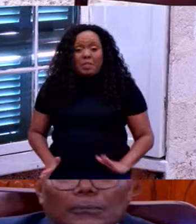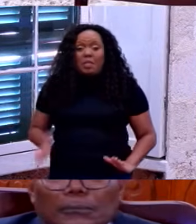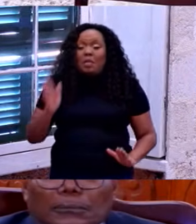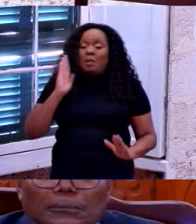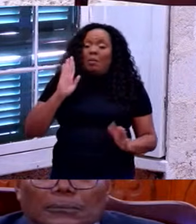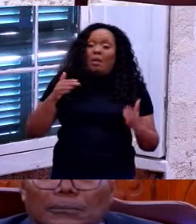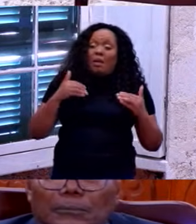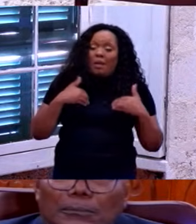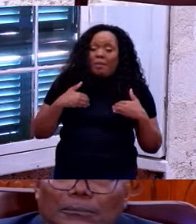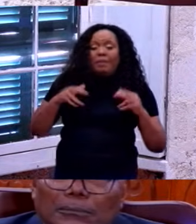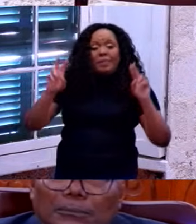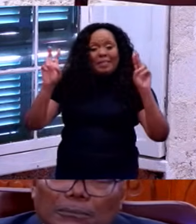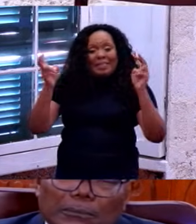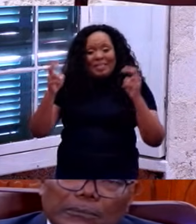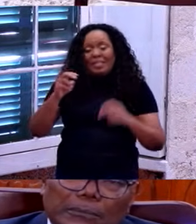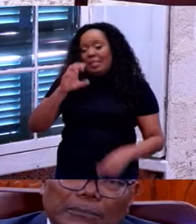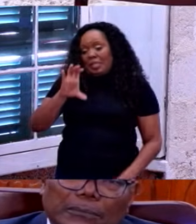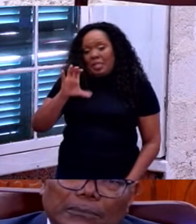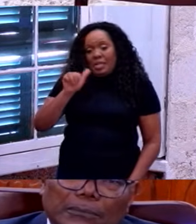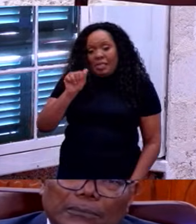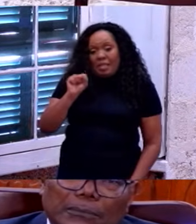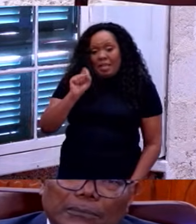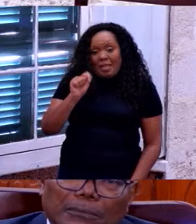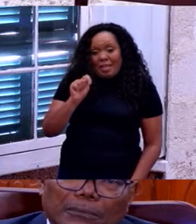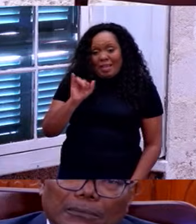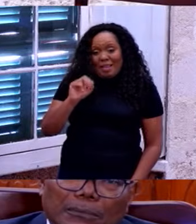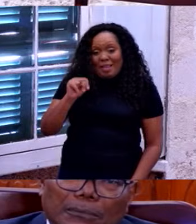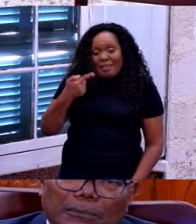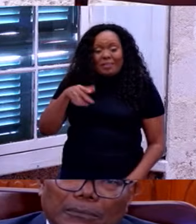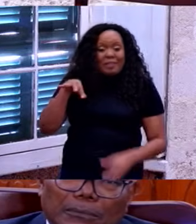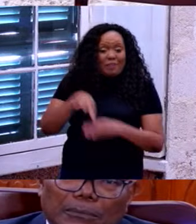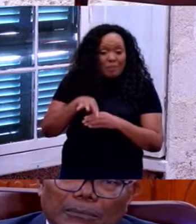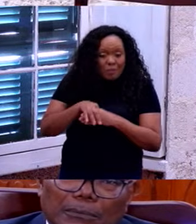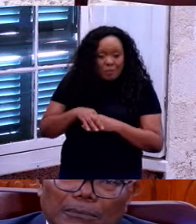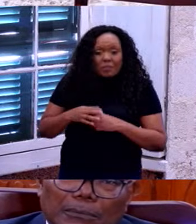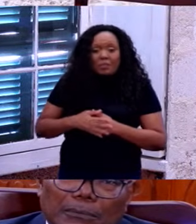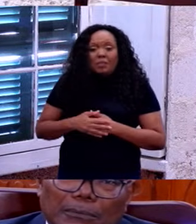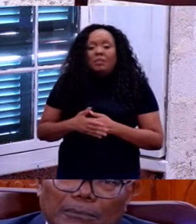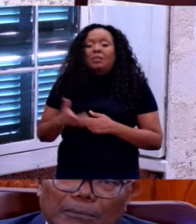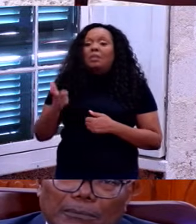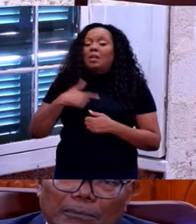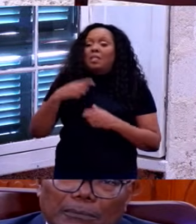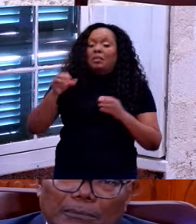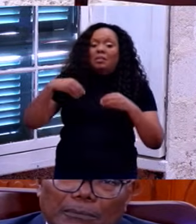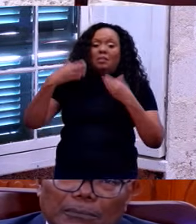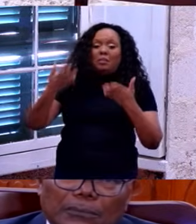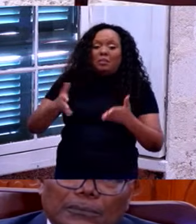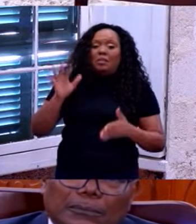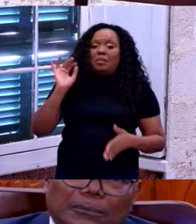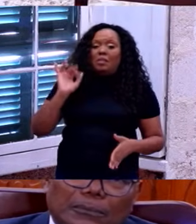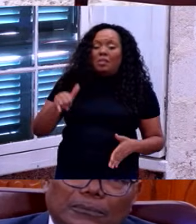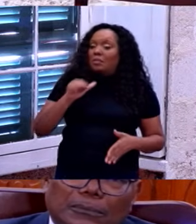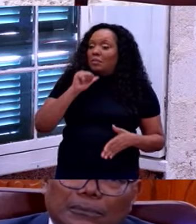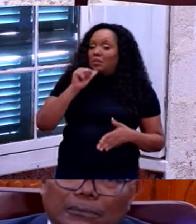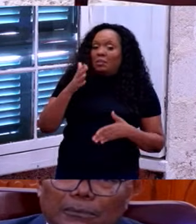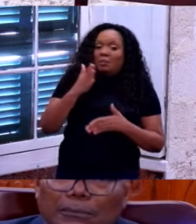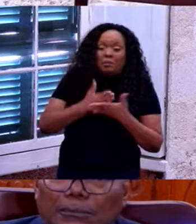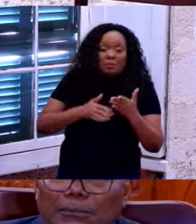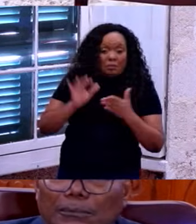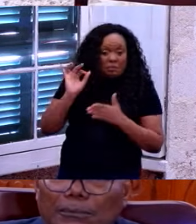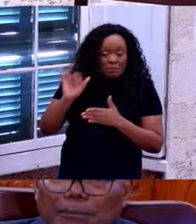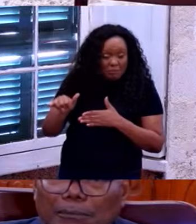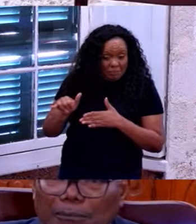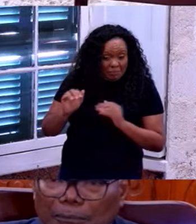vote in the recommendation or the minority opinion which I gave. That was not part of it,